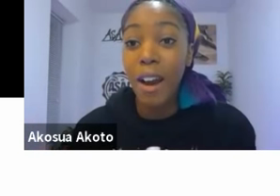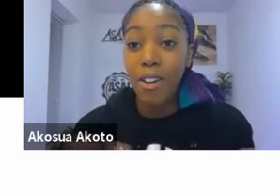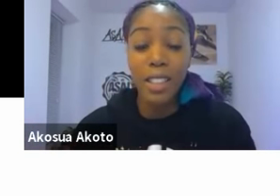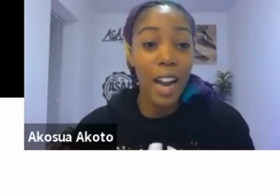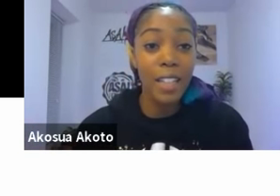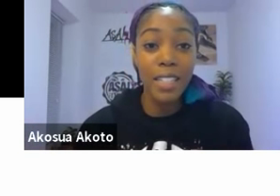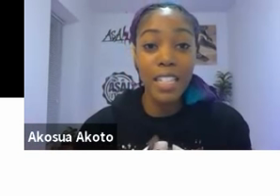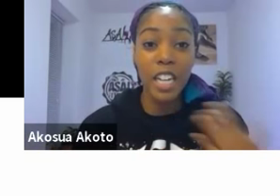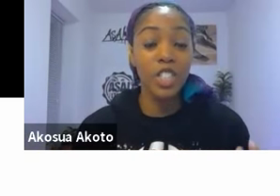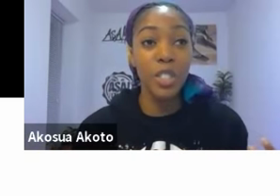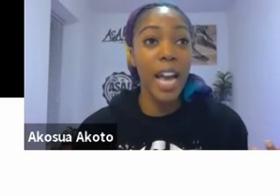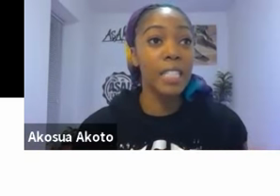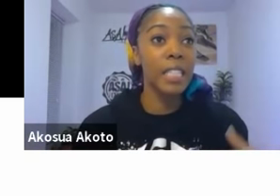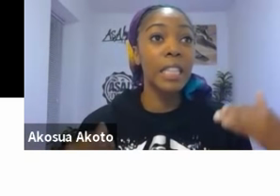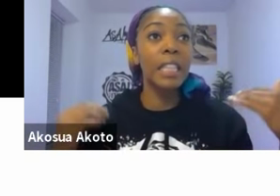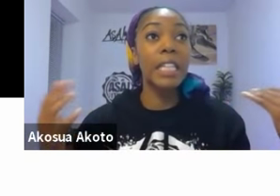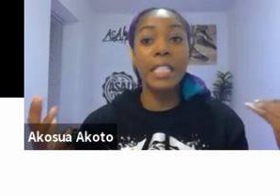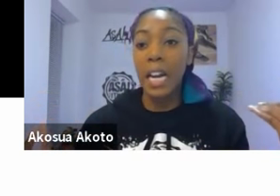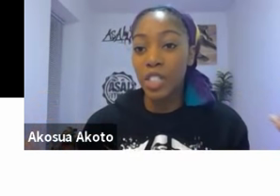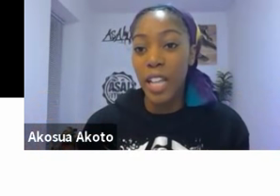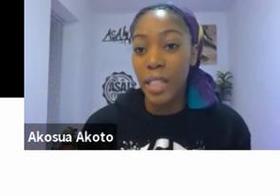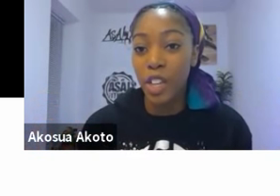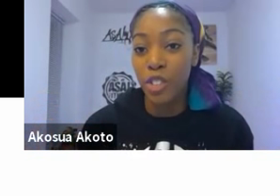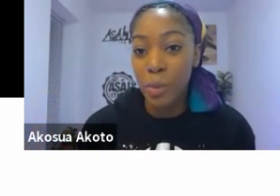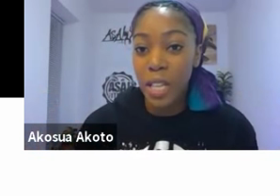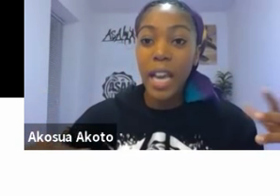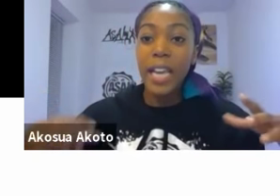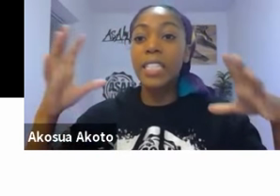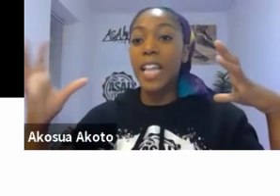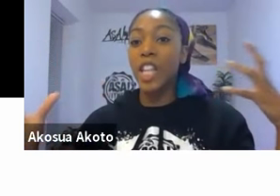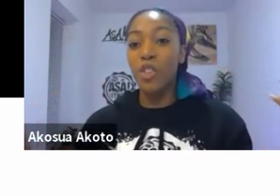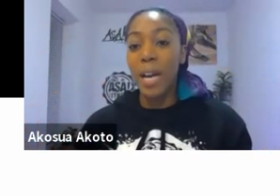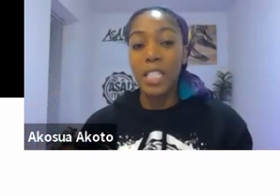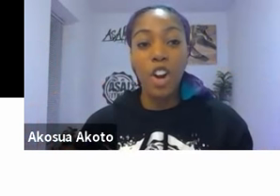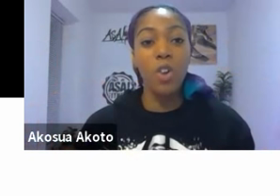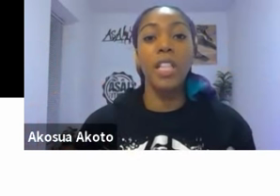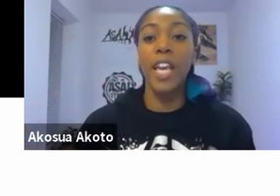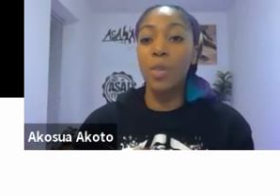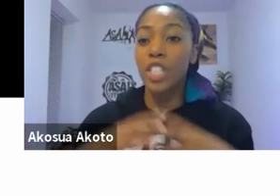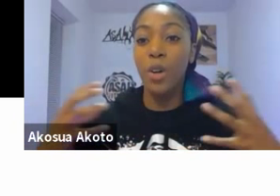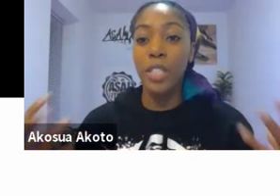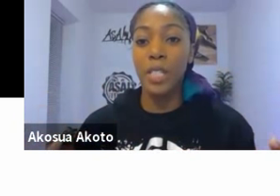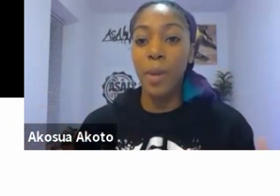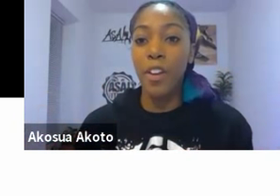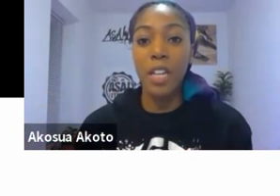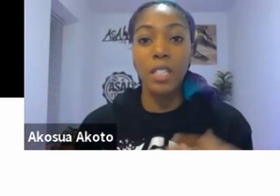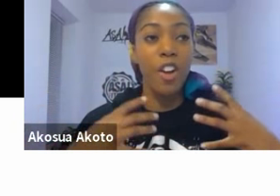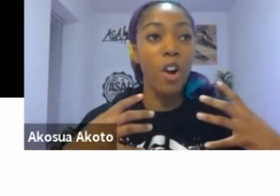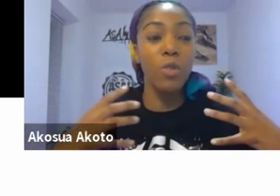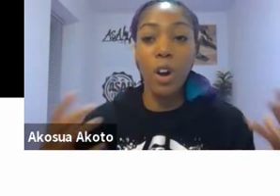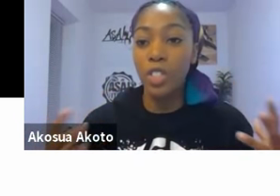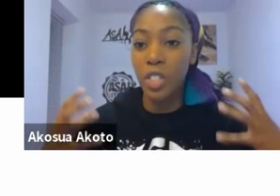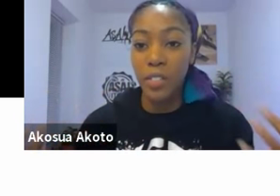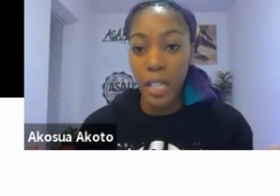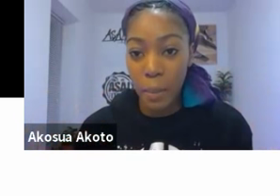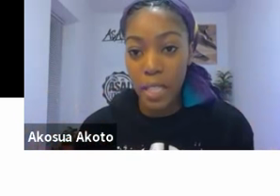countries. On the continent, each country has at least 100 ethnic groups. Each ethnic group has their own language, their own experience, their